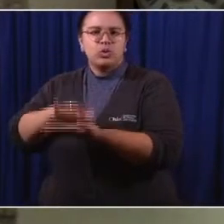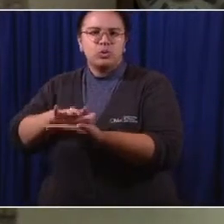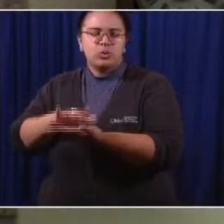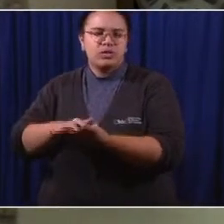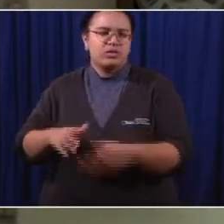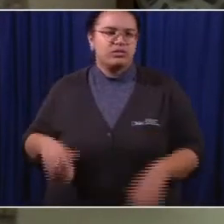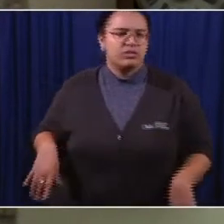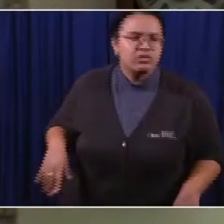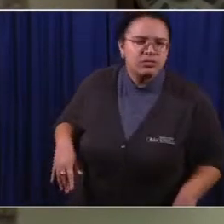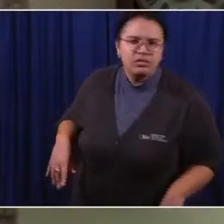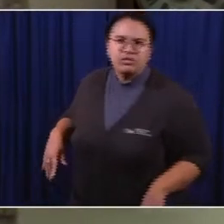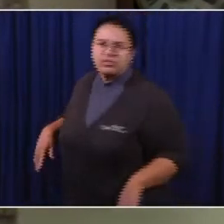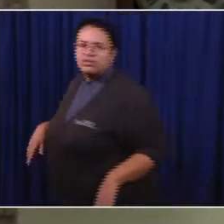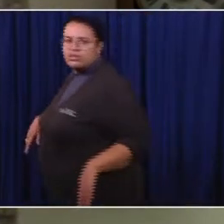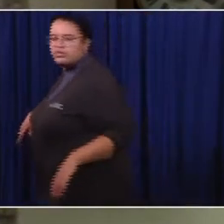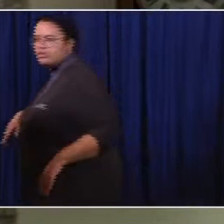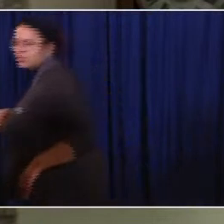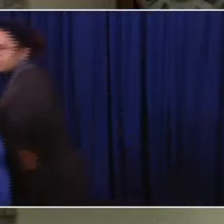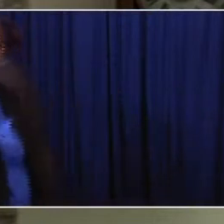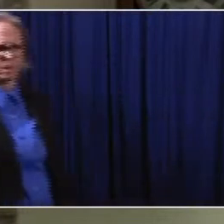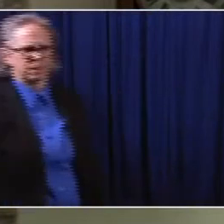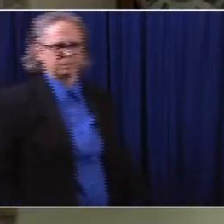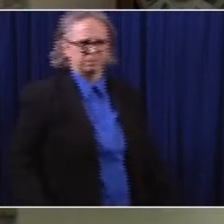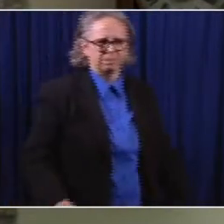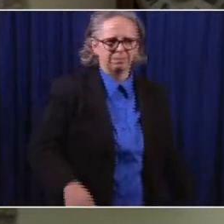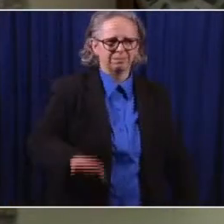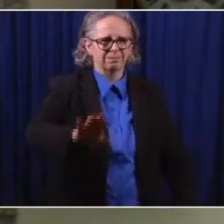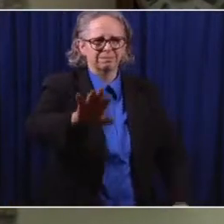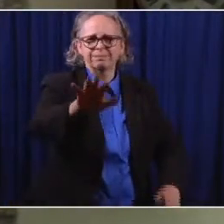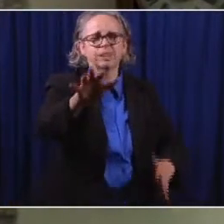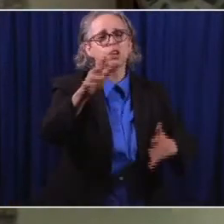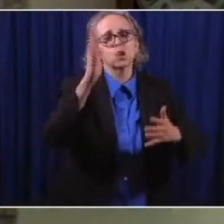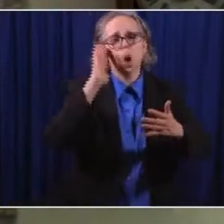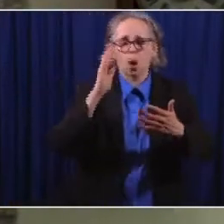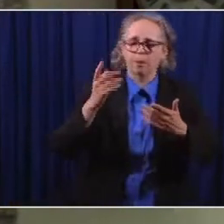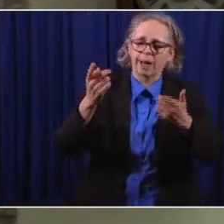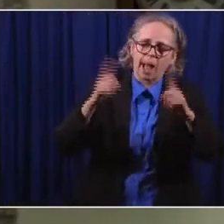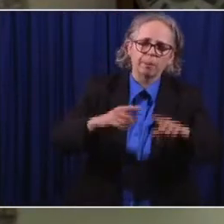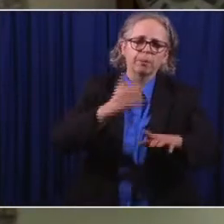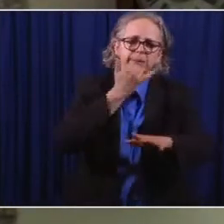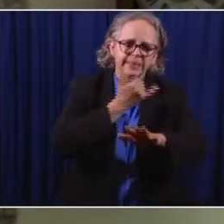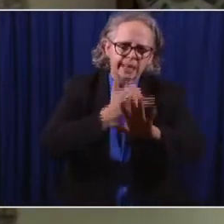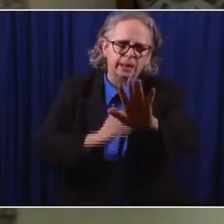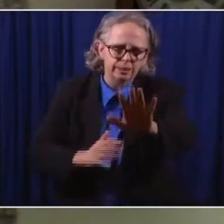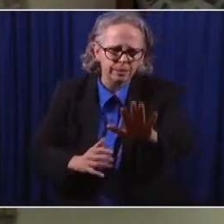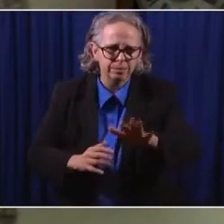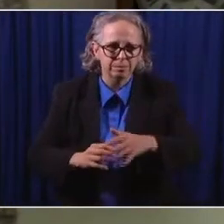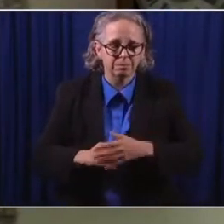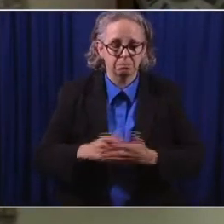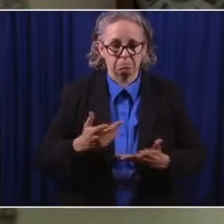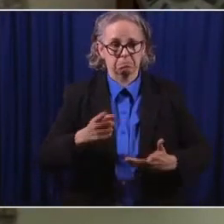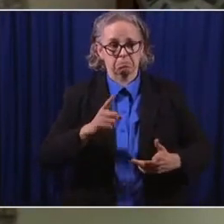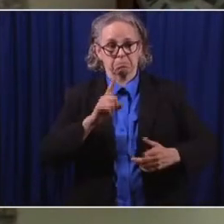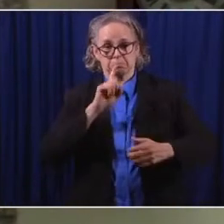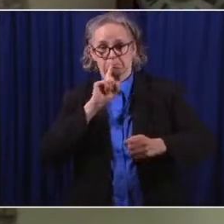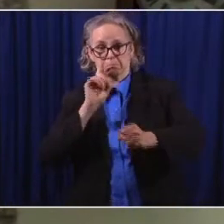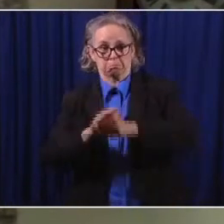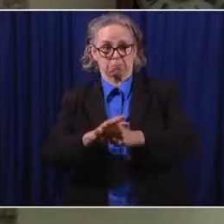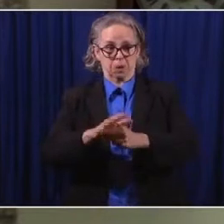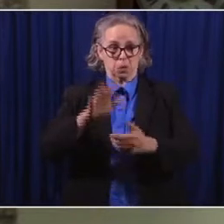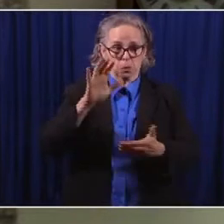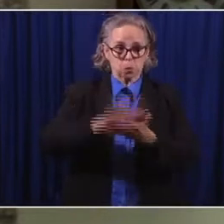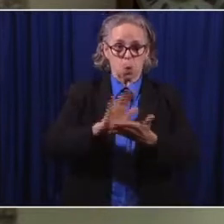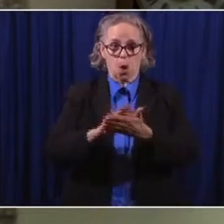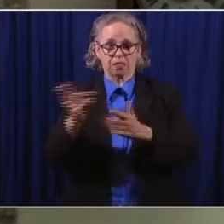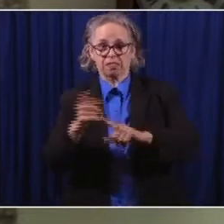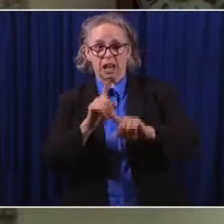Well, Max, look, mistakes can happen, and I can't guarantee you that no mistakes are going to be made. I can't guarantee you that there